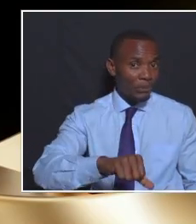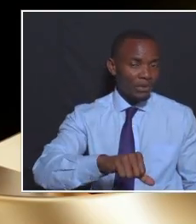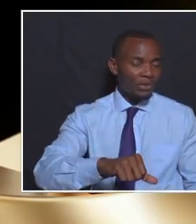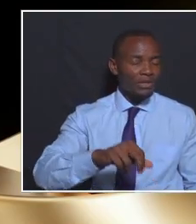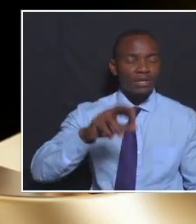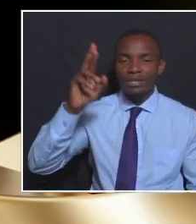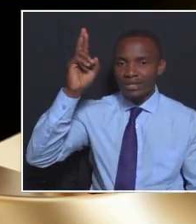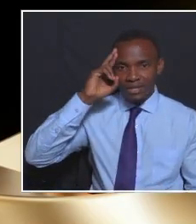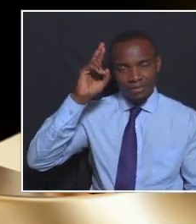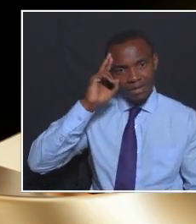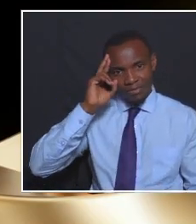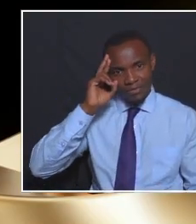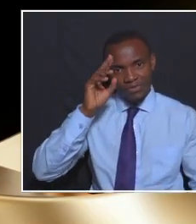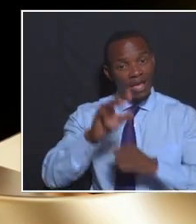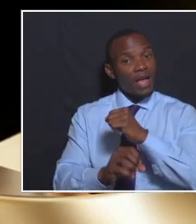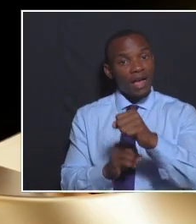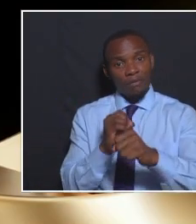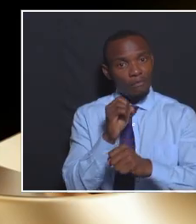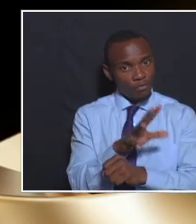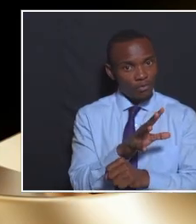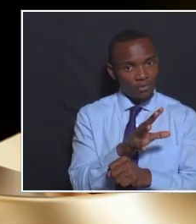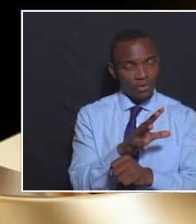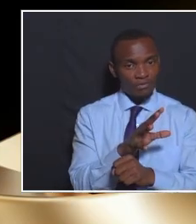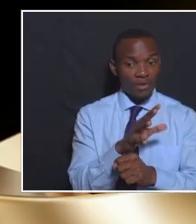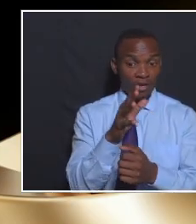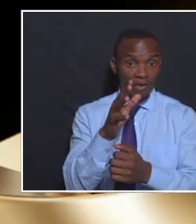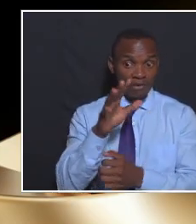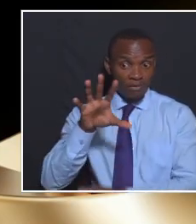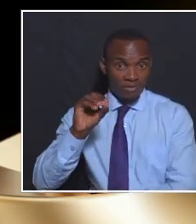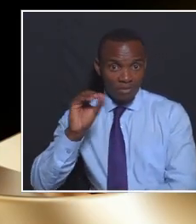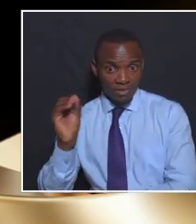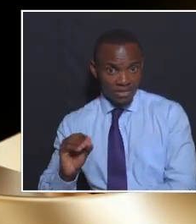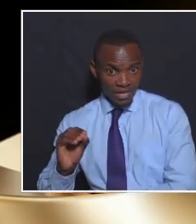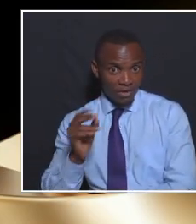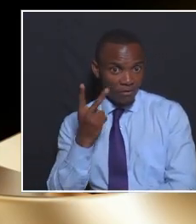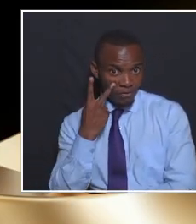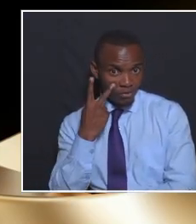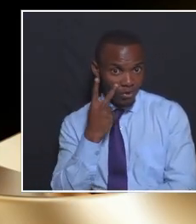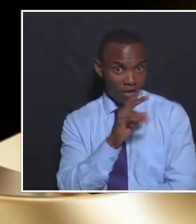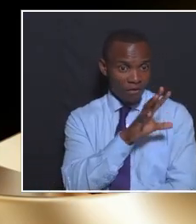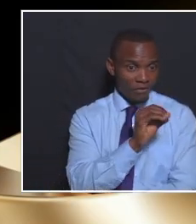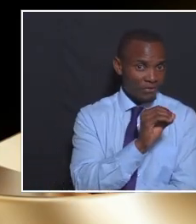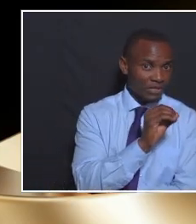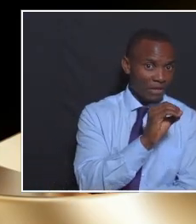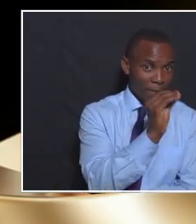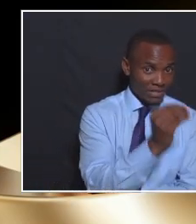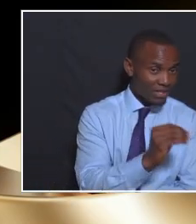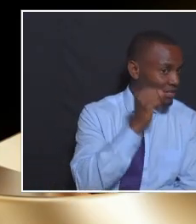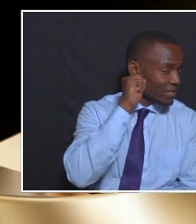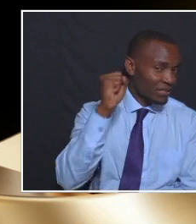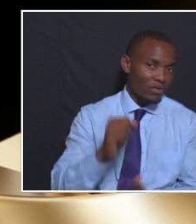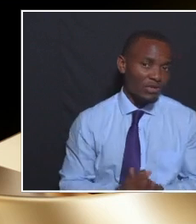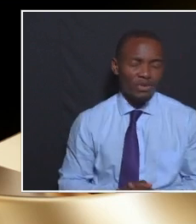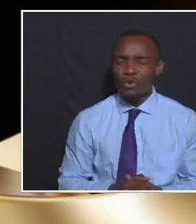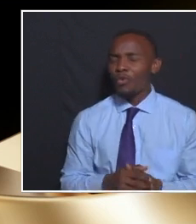remember that a film is 50% visual, 50% audio. You will, even if you